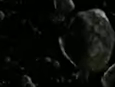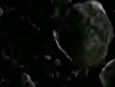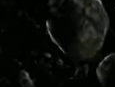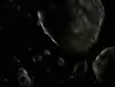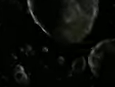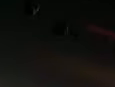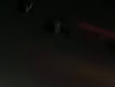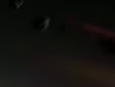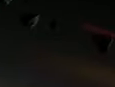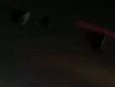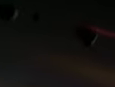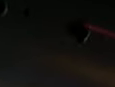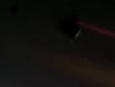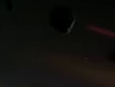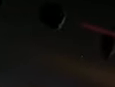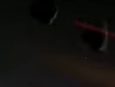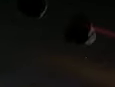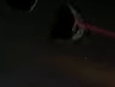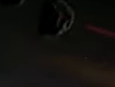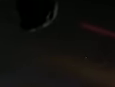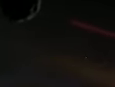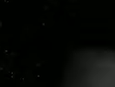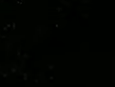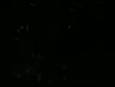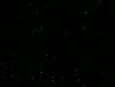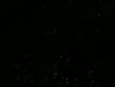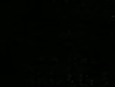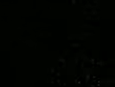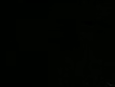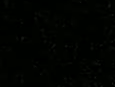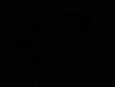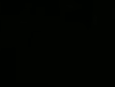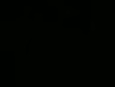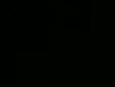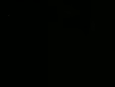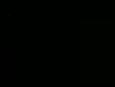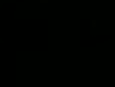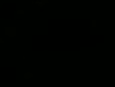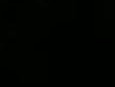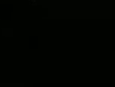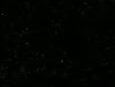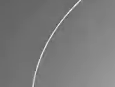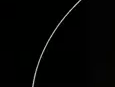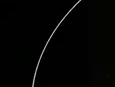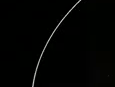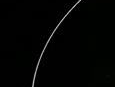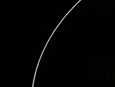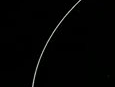Thank you.